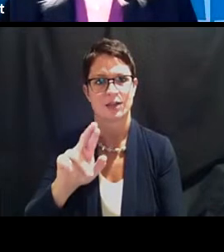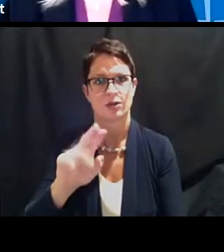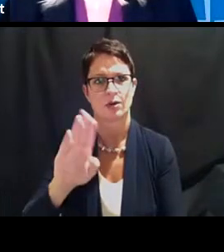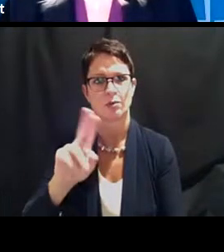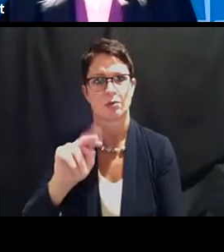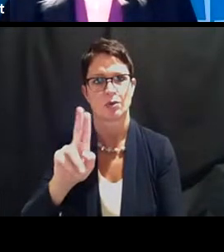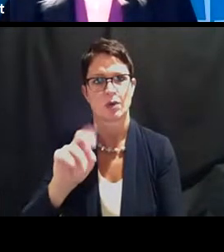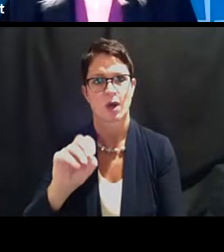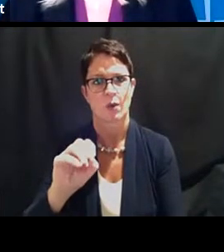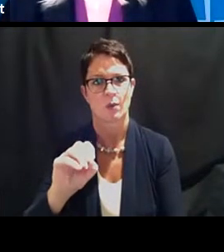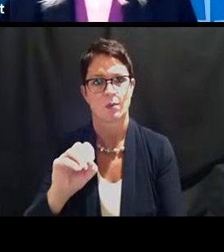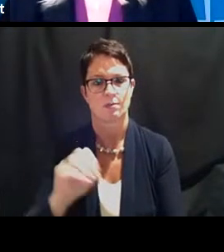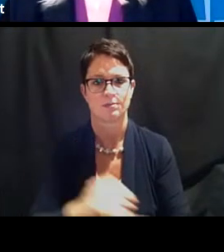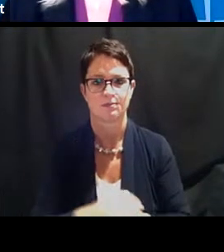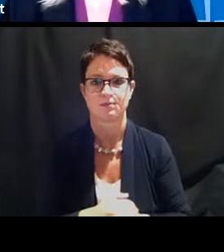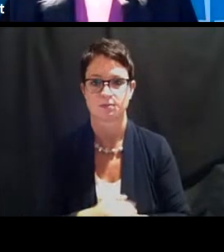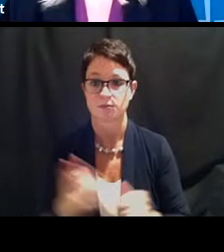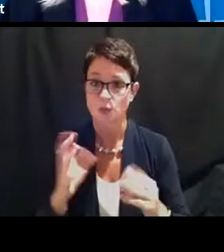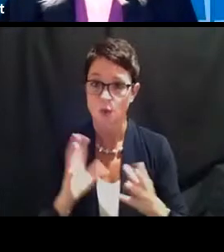today?